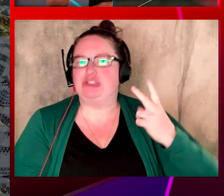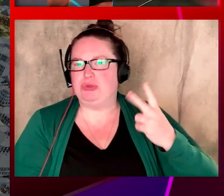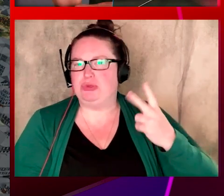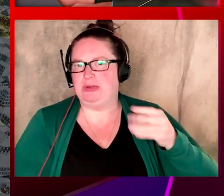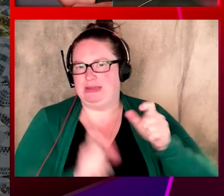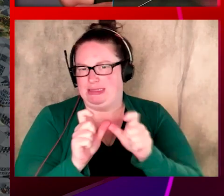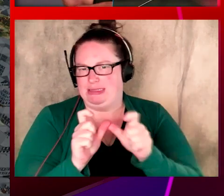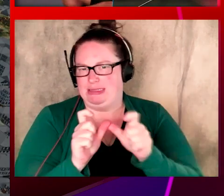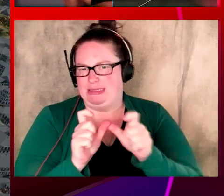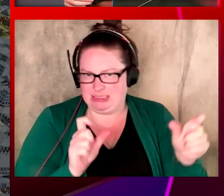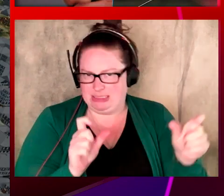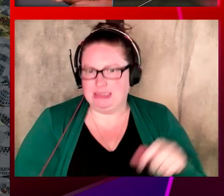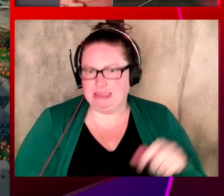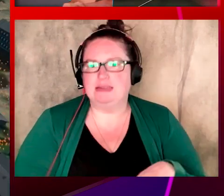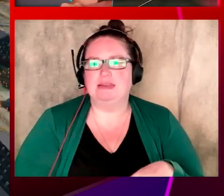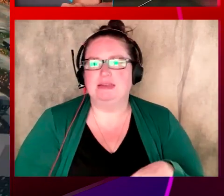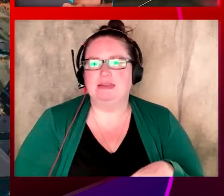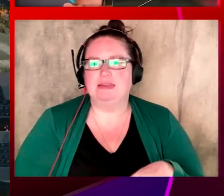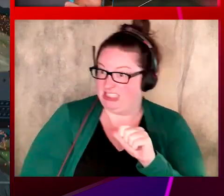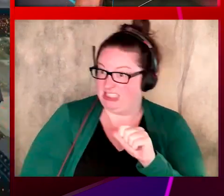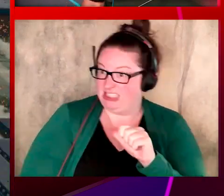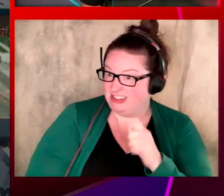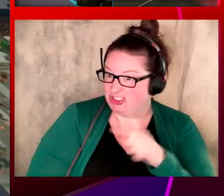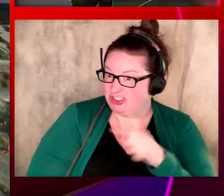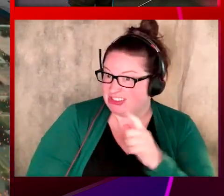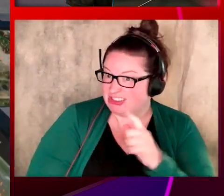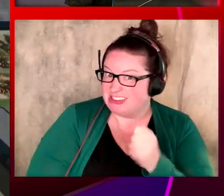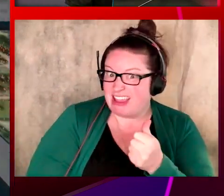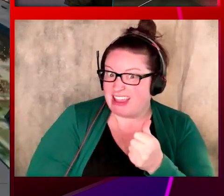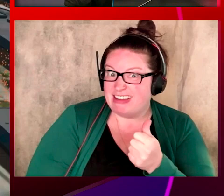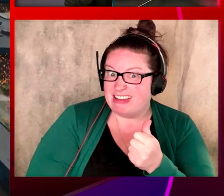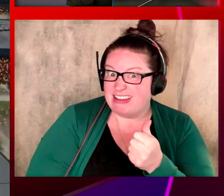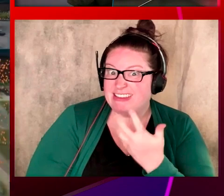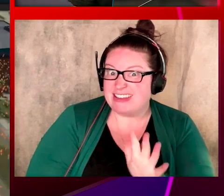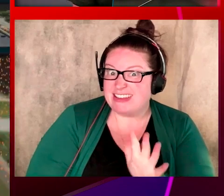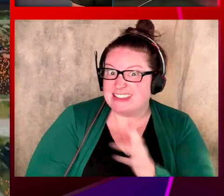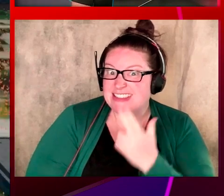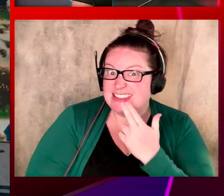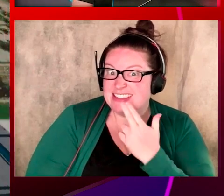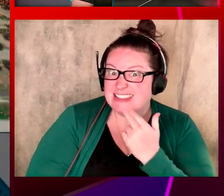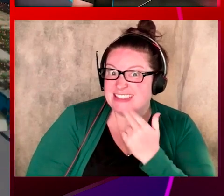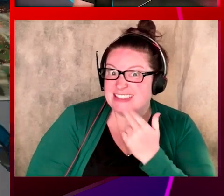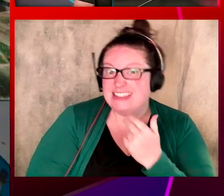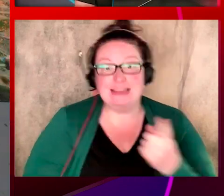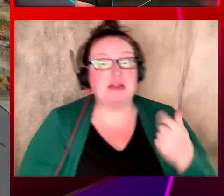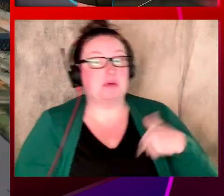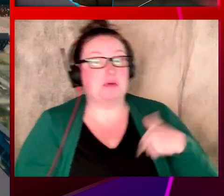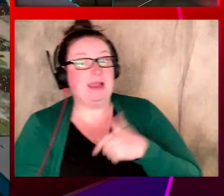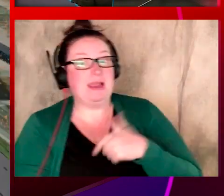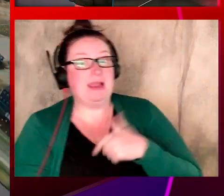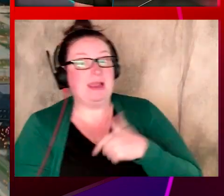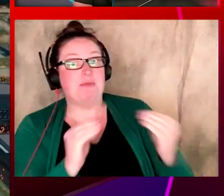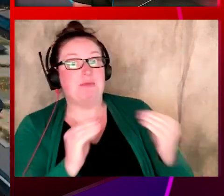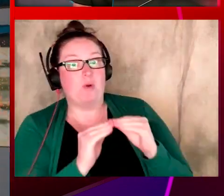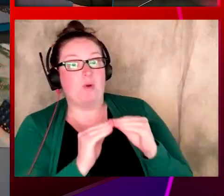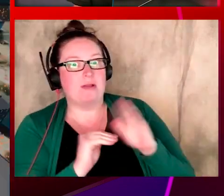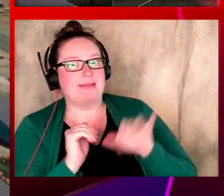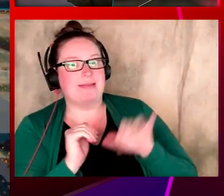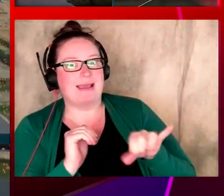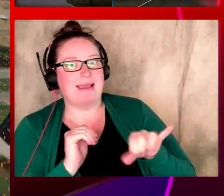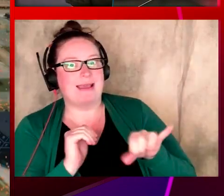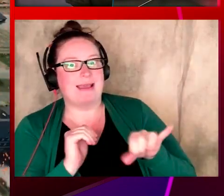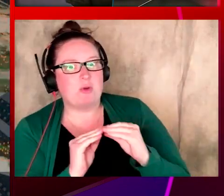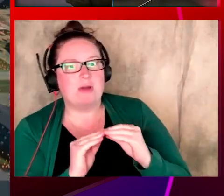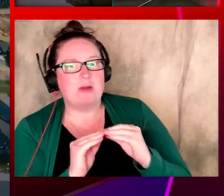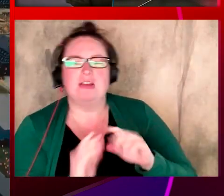10? Just 10? Well, it's wow. just 10. We have more than more. that. We have more than that. Yeah, well, they're pretty beefy instances.